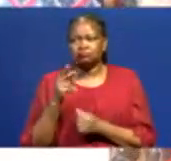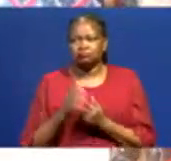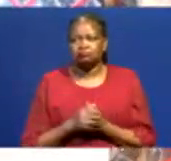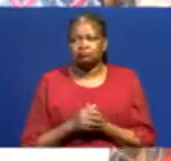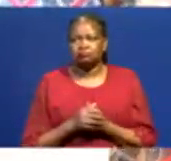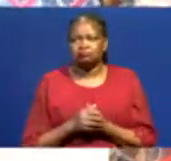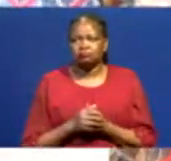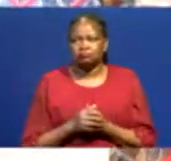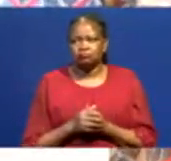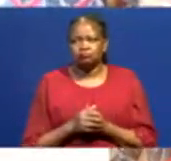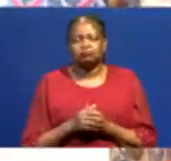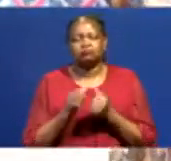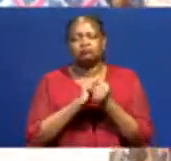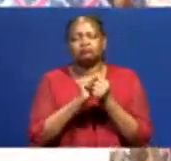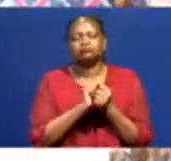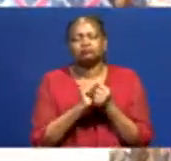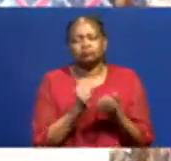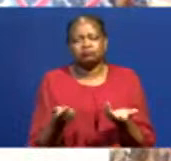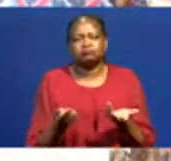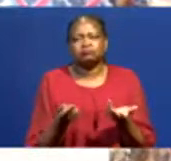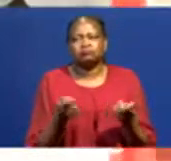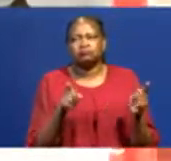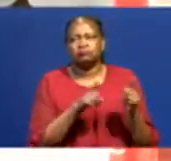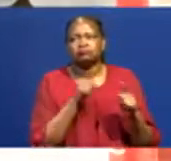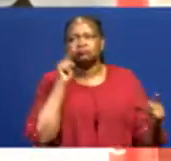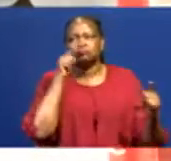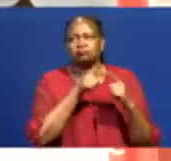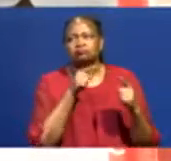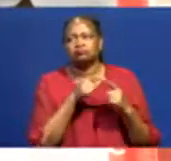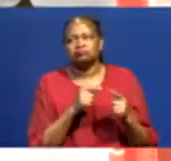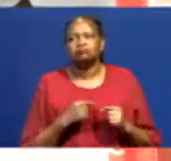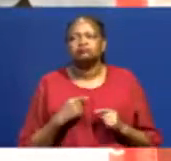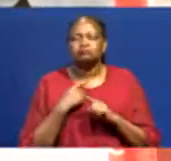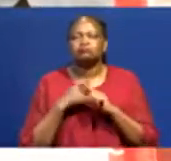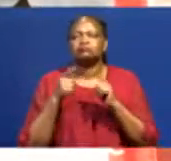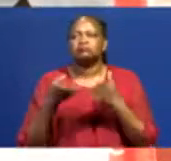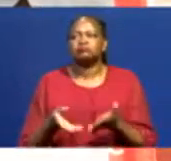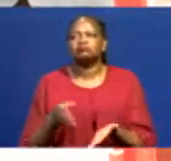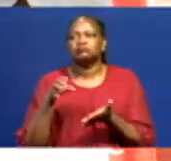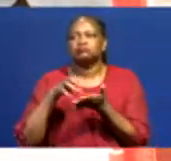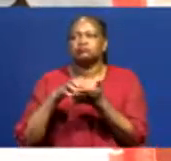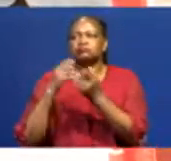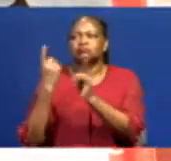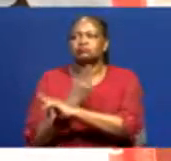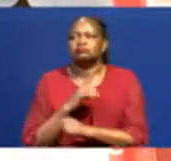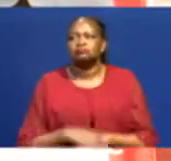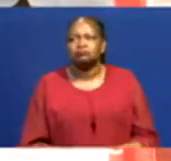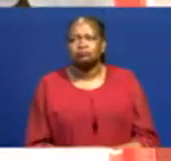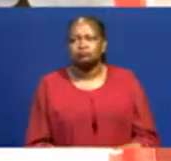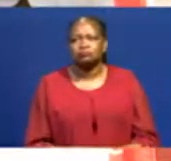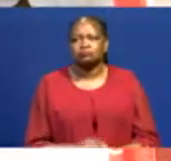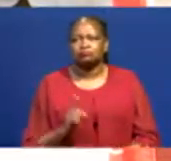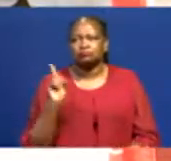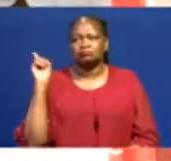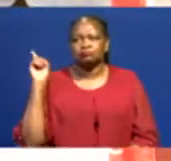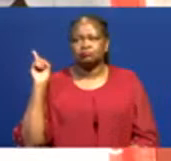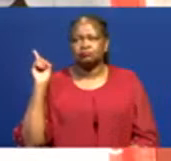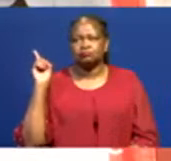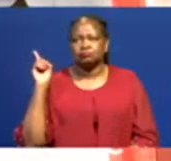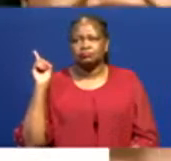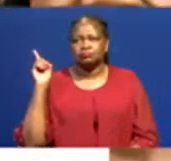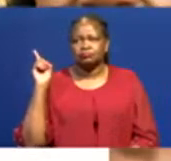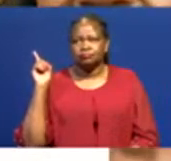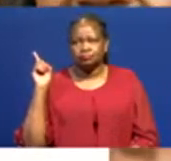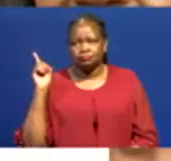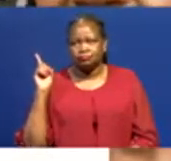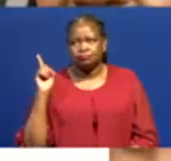Azimio. We stand in different places. Now Kenya party leader Martha Karua and Jubilee Secretary General Jeremiah Kioni,